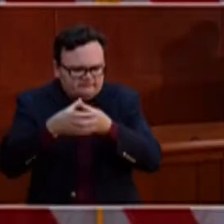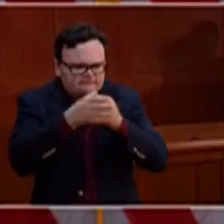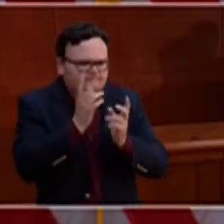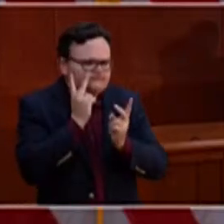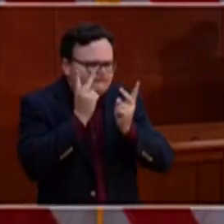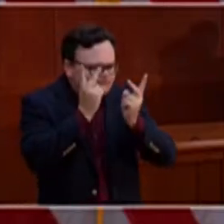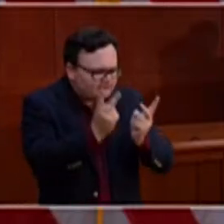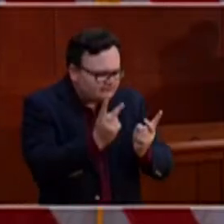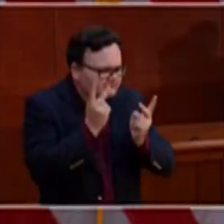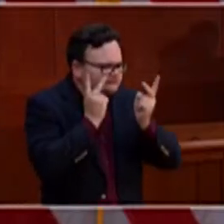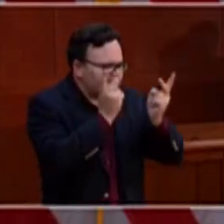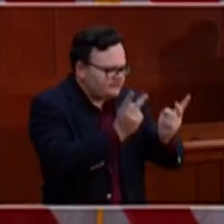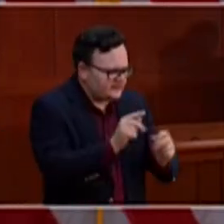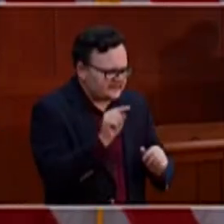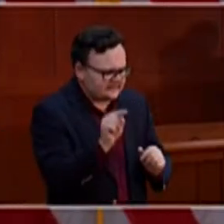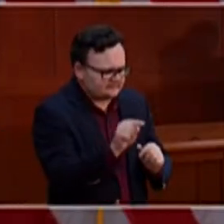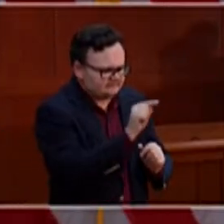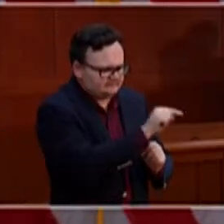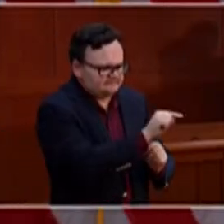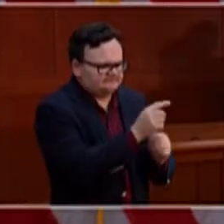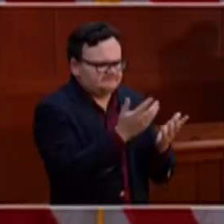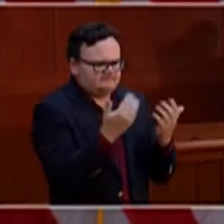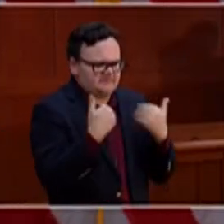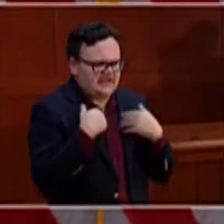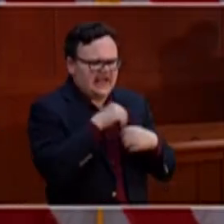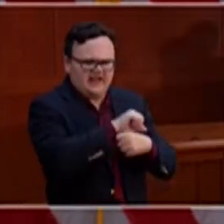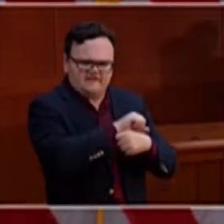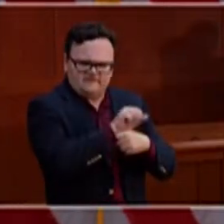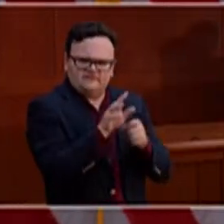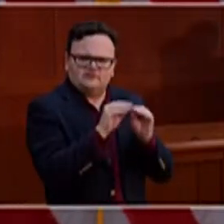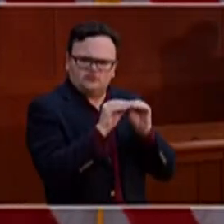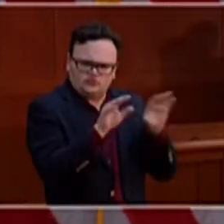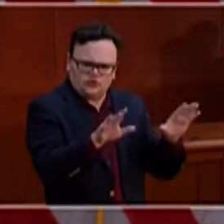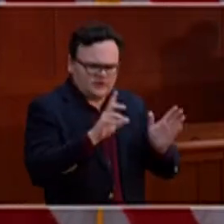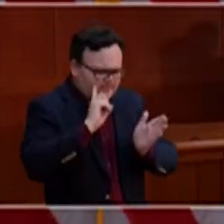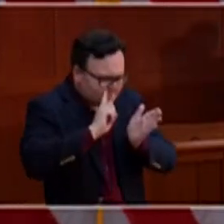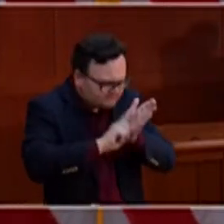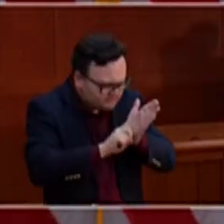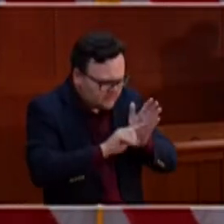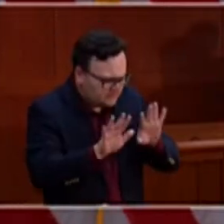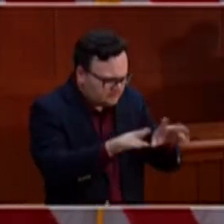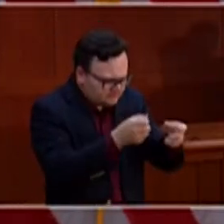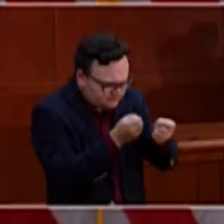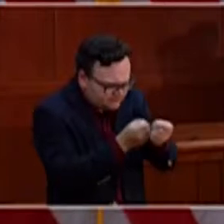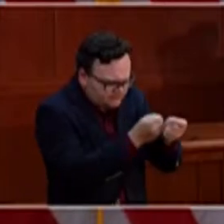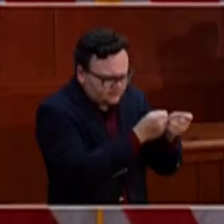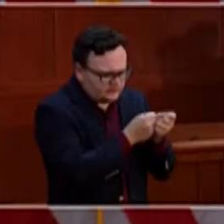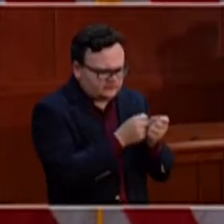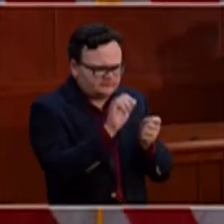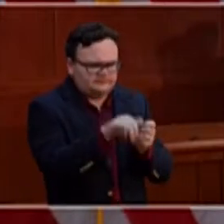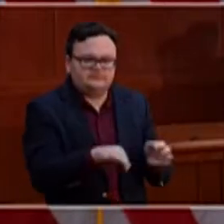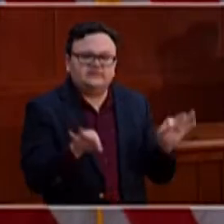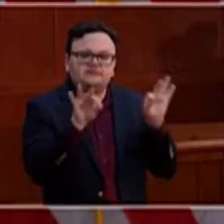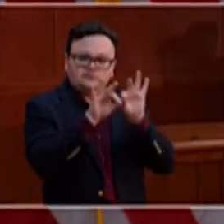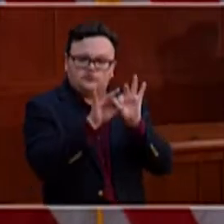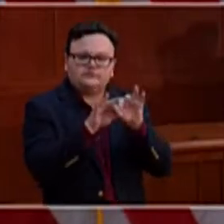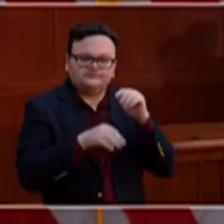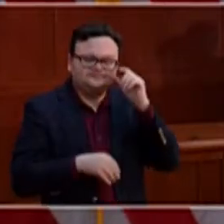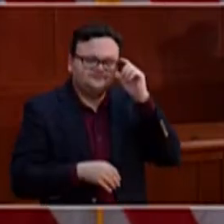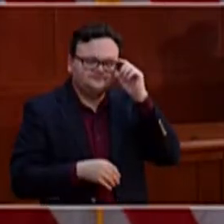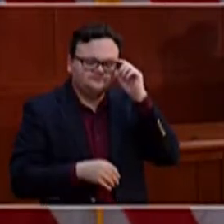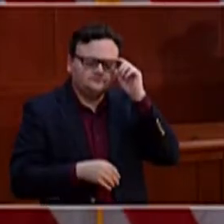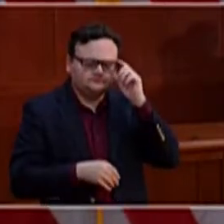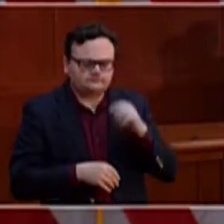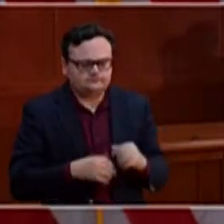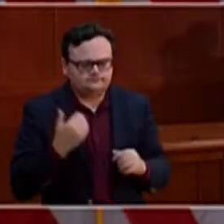facilities that have active infections, and we think that that's going to continue to be important. When we did kind of the